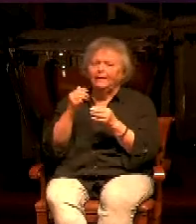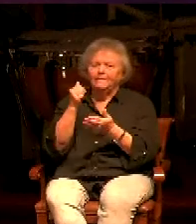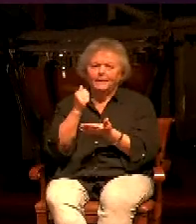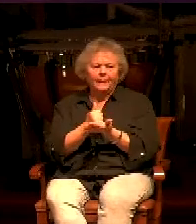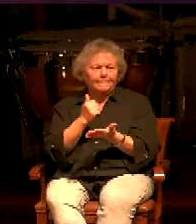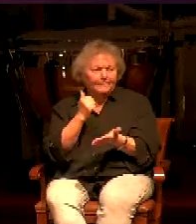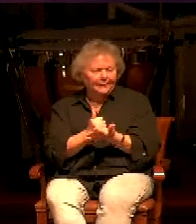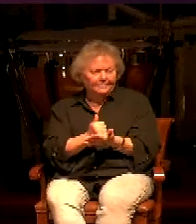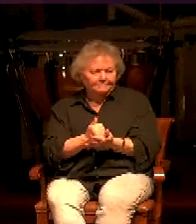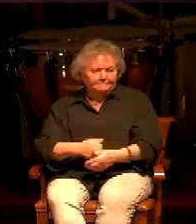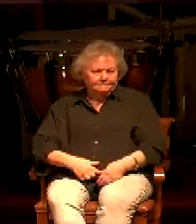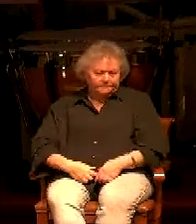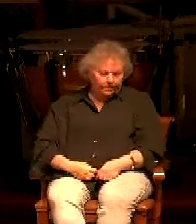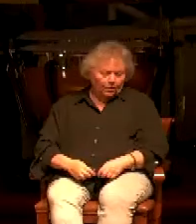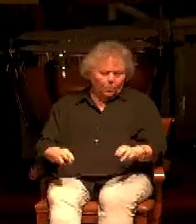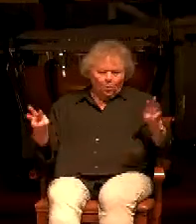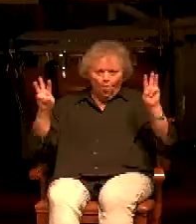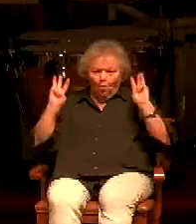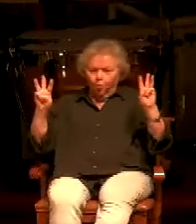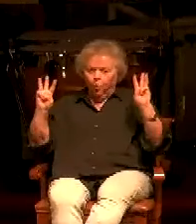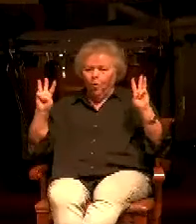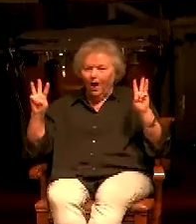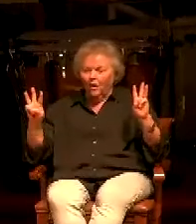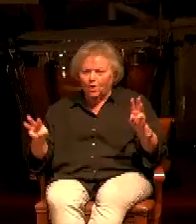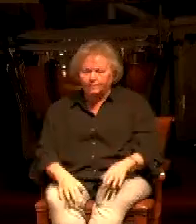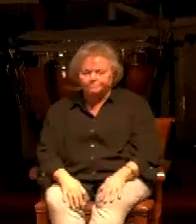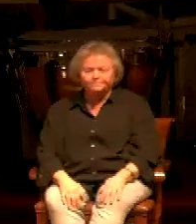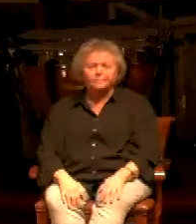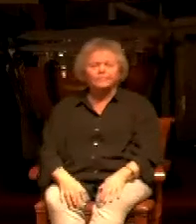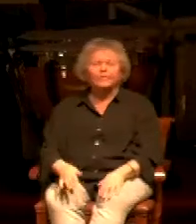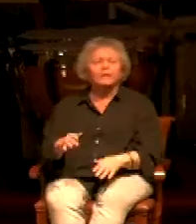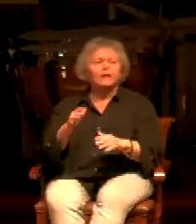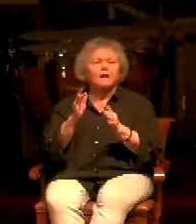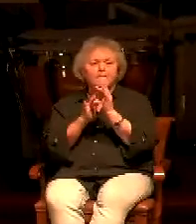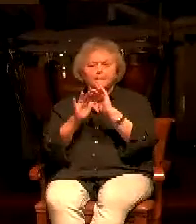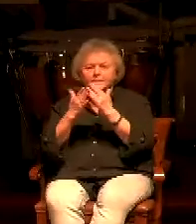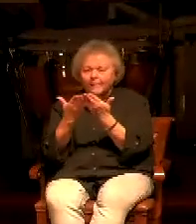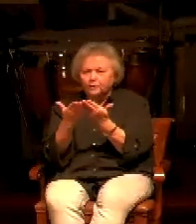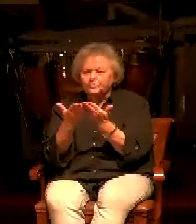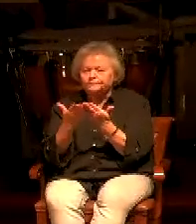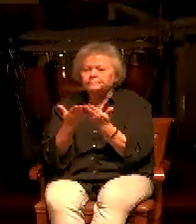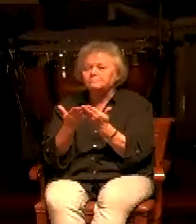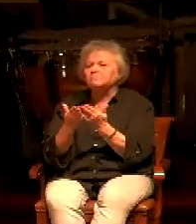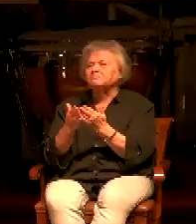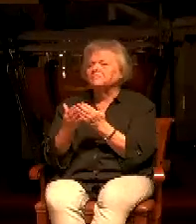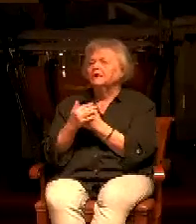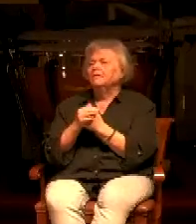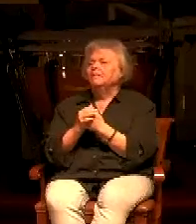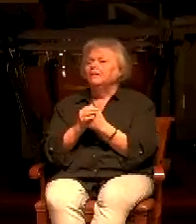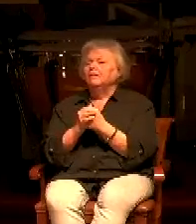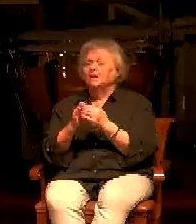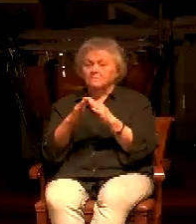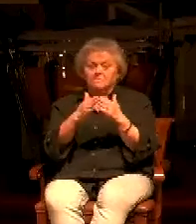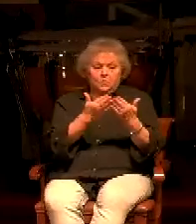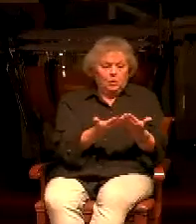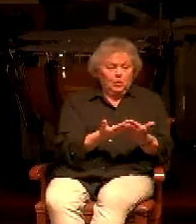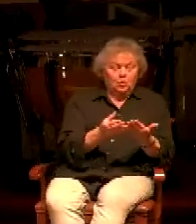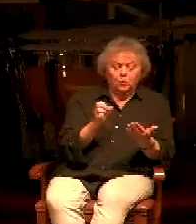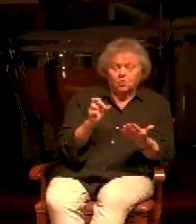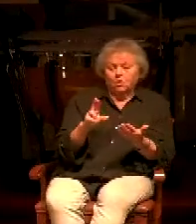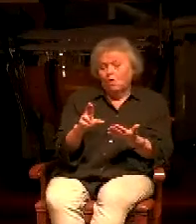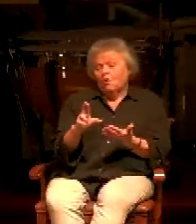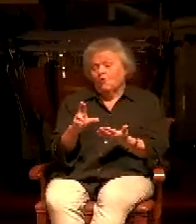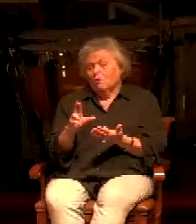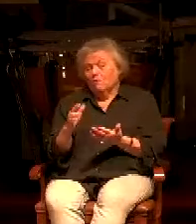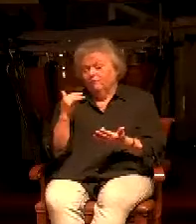Amen. You may be seated. Wow. Amen. If you have a copy of God's Word this morning, maybe you're using a book like mine or an